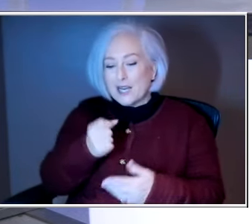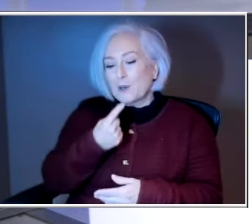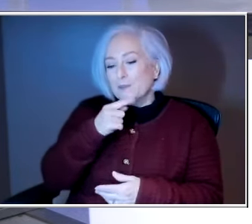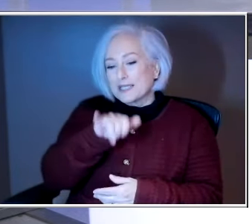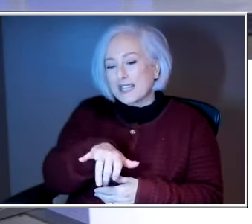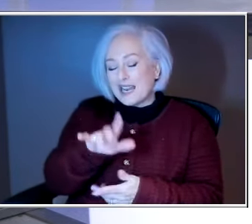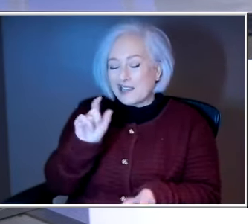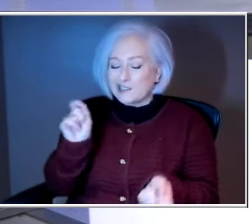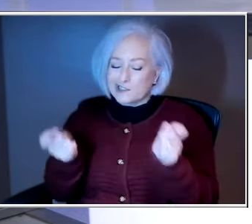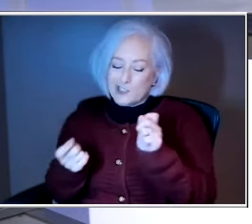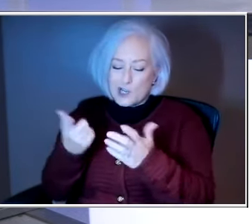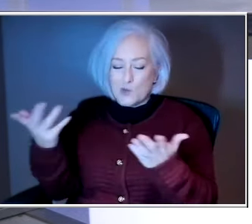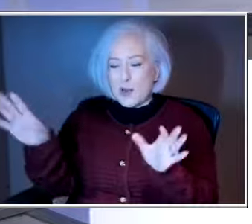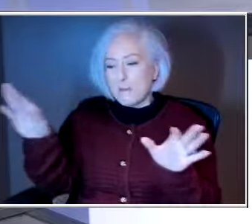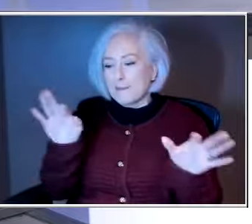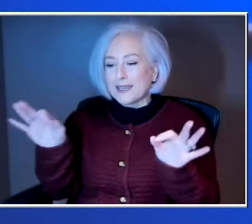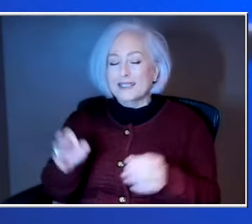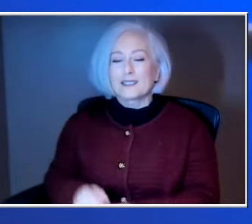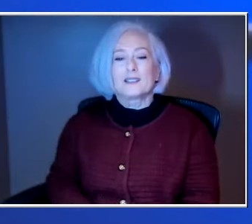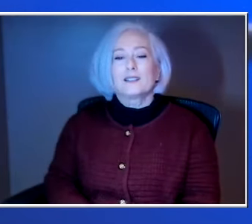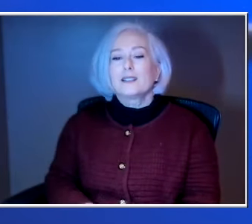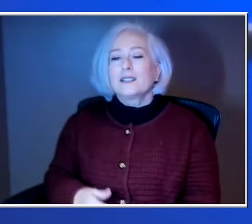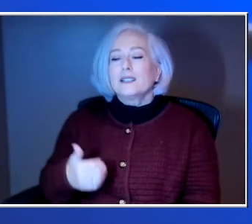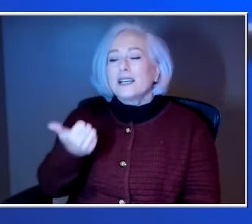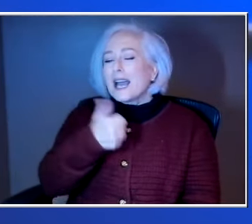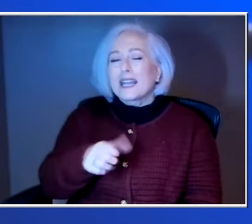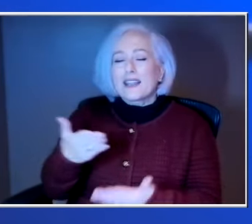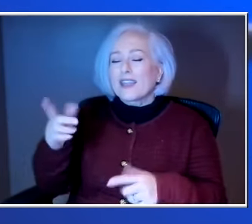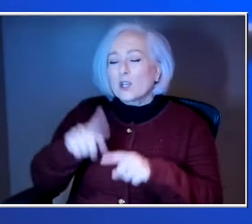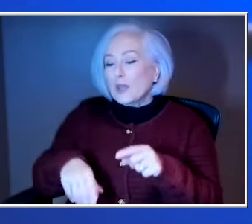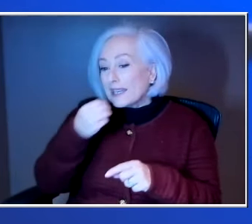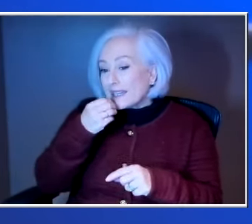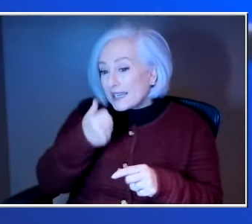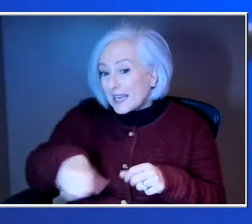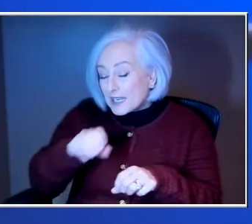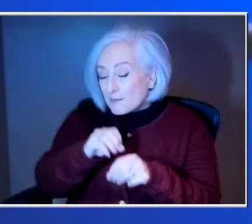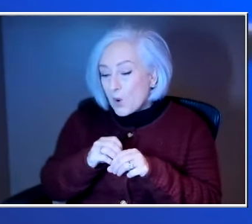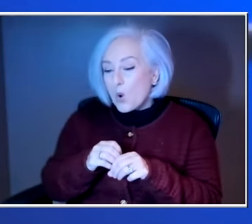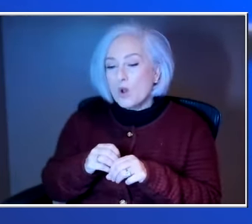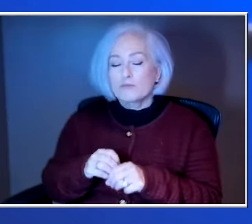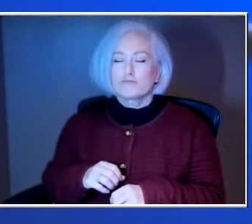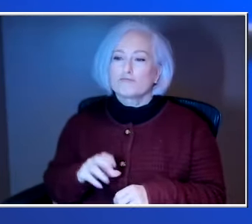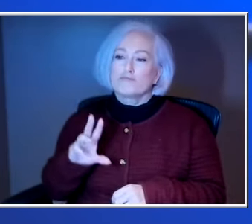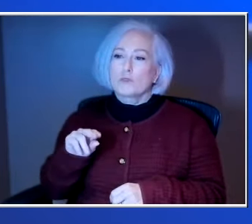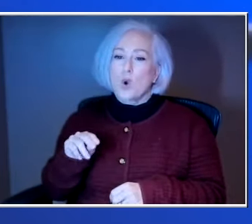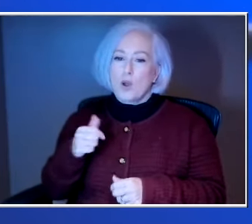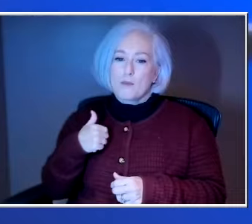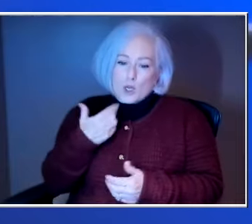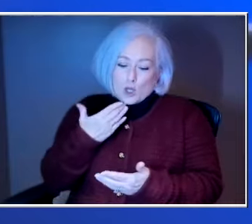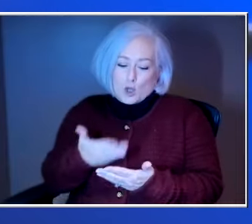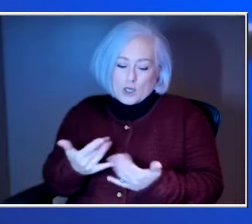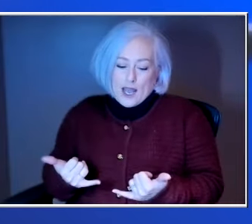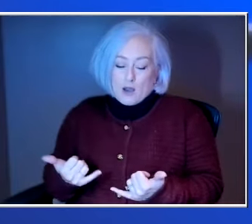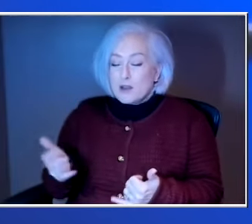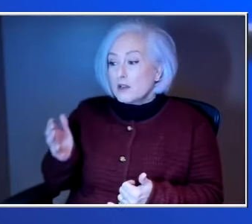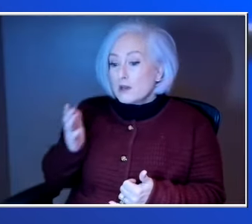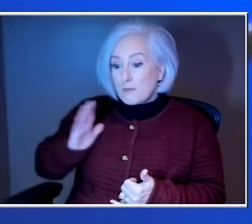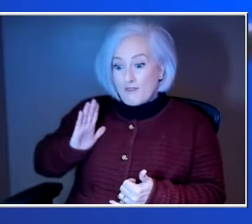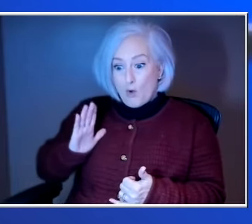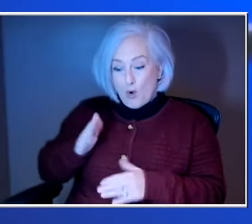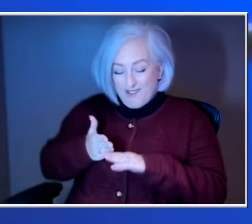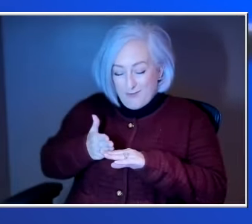Anything you can't tolerate anymore? No, I've gotten pretty good. At the beginning, I couldn't tolerate meat very well, but now I can pretty much eat everything.